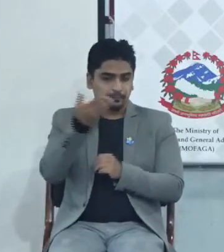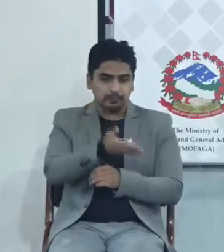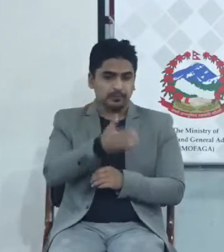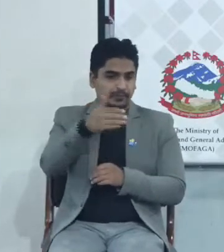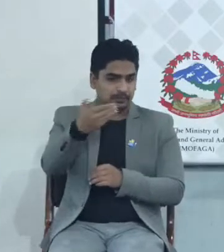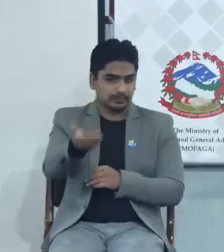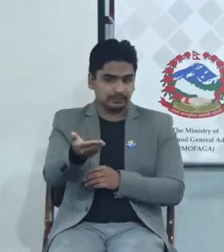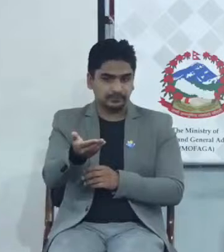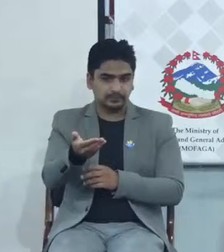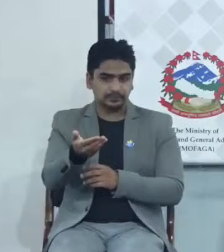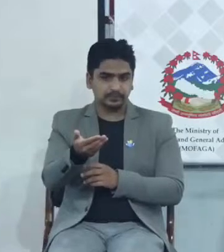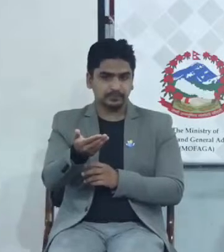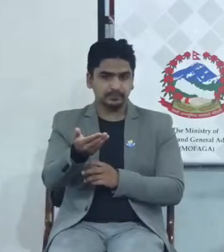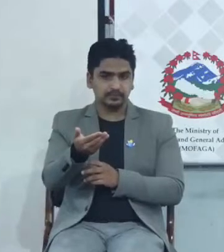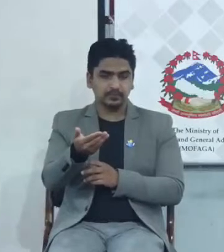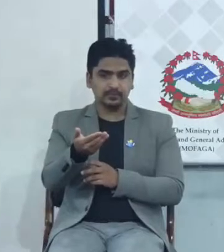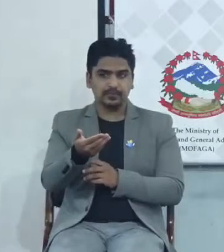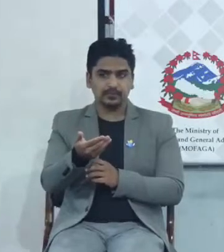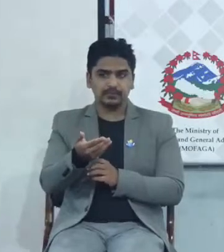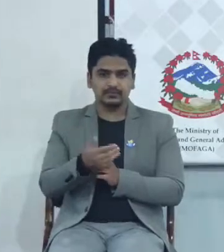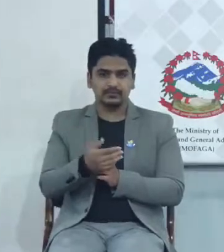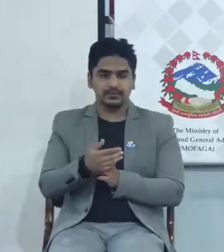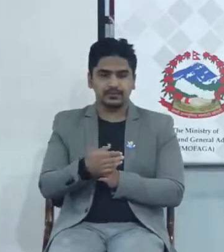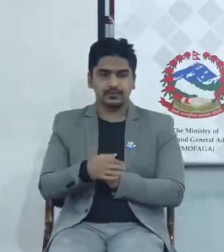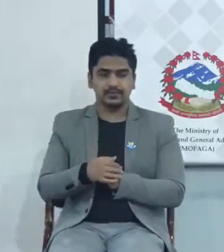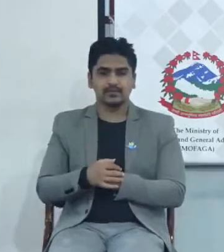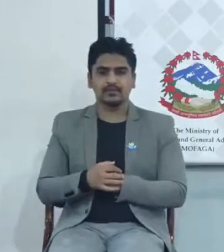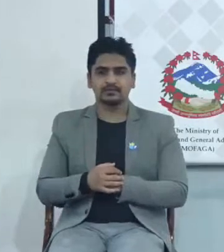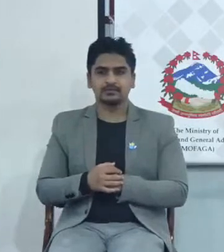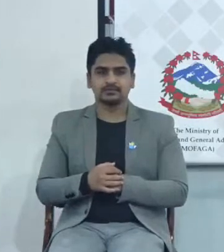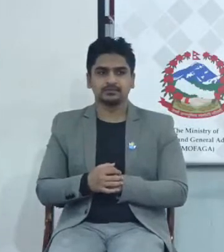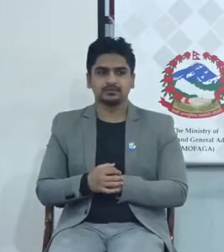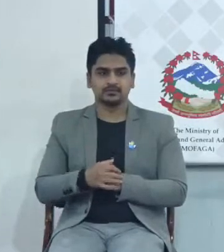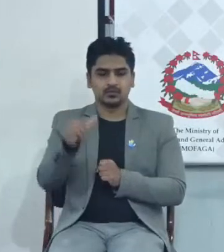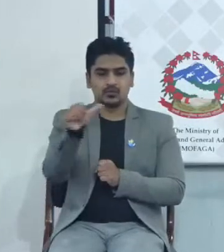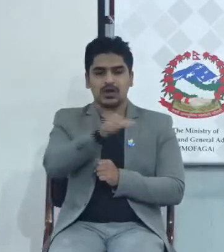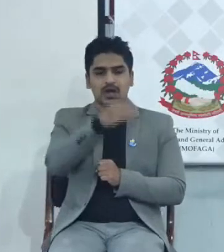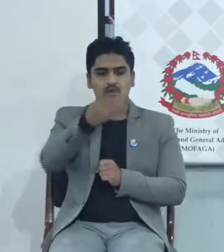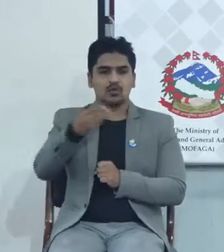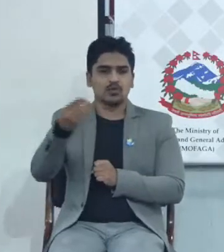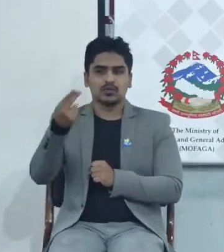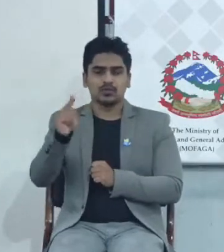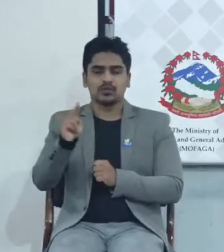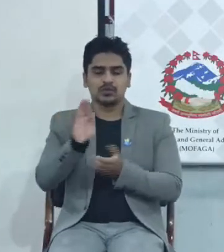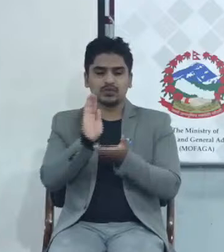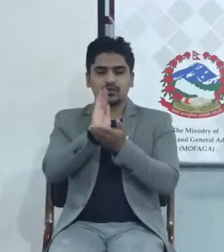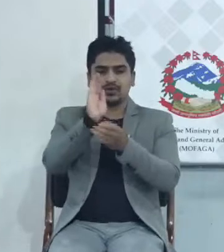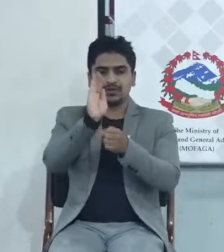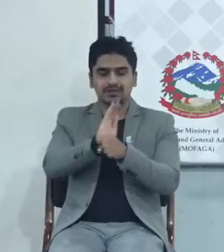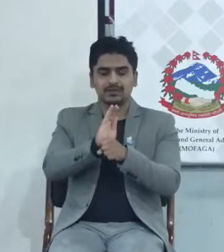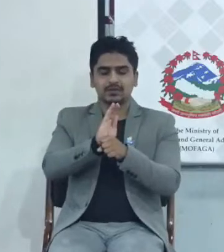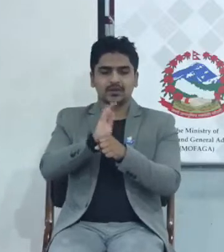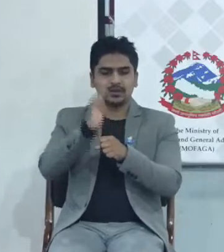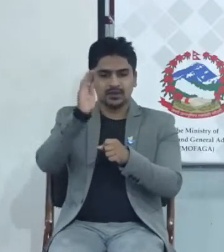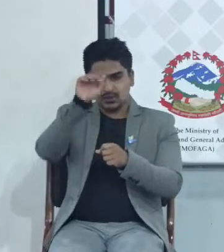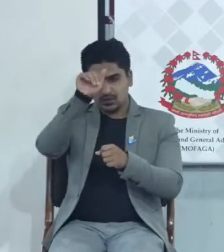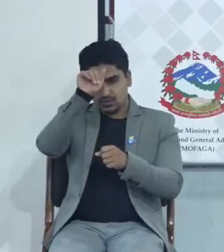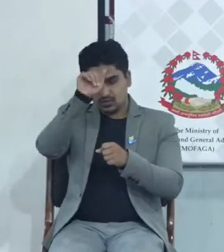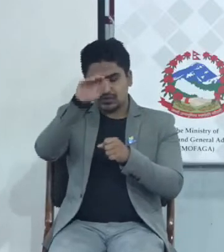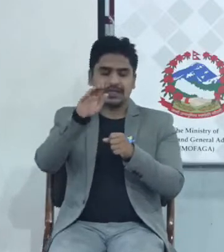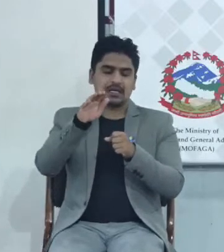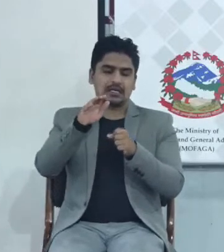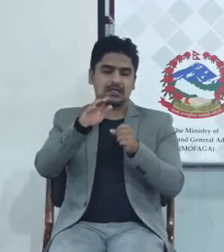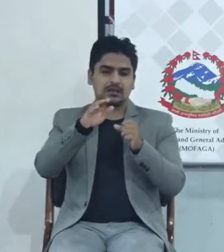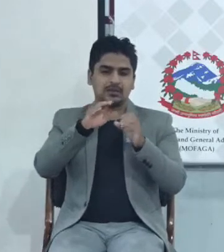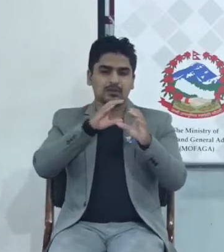He was Joint Secretary from the Ministry of Information, Communication and Technology. He also made his sharing based